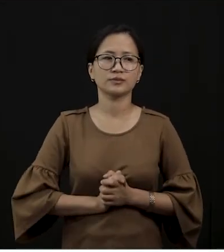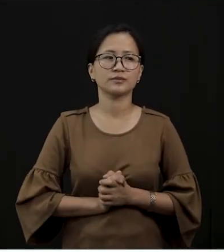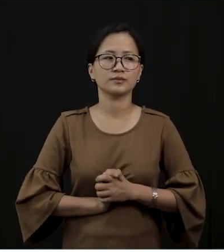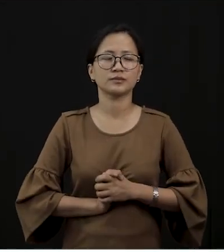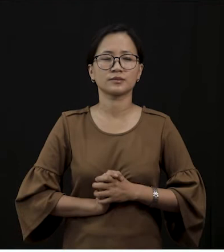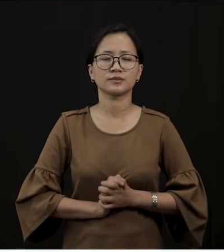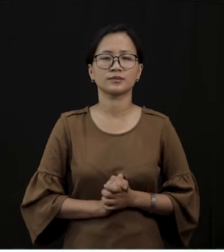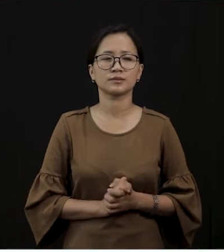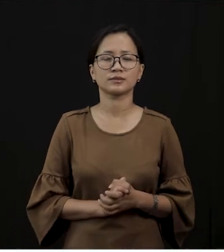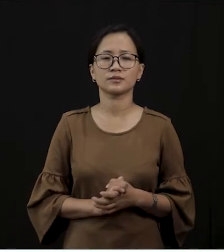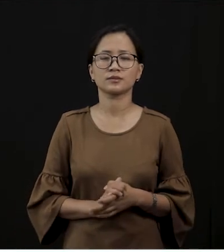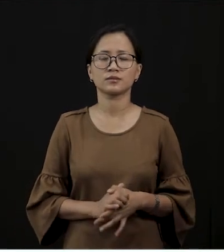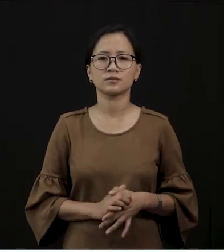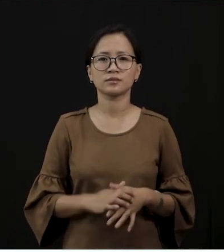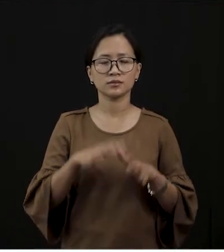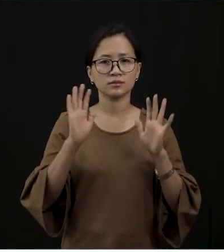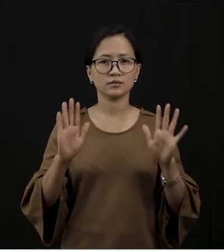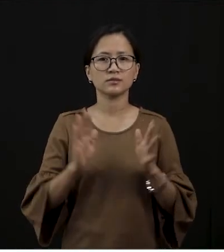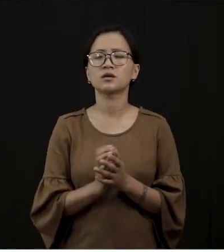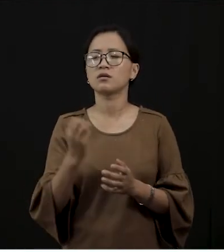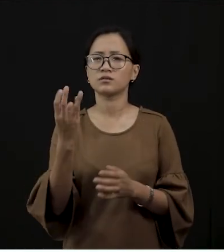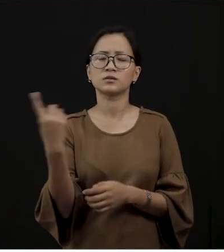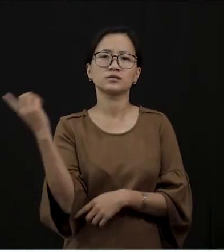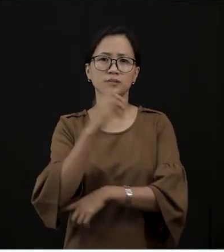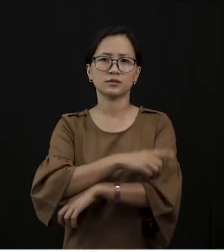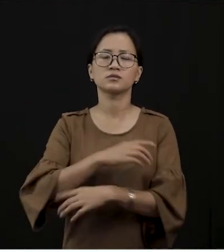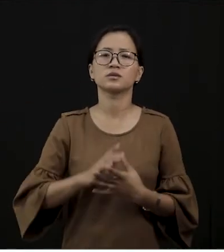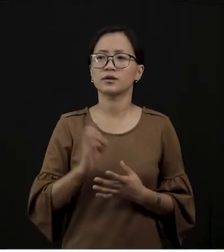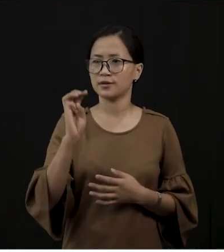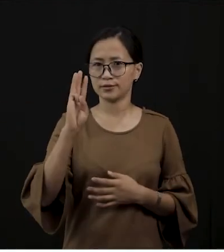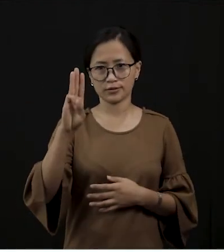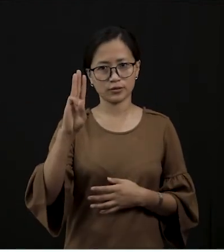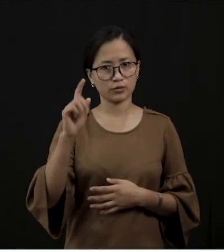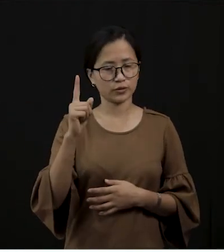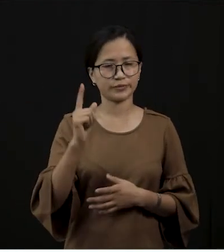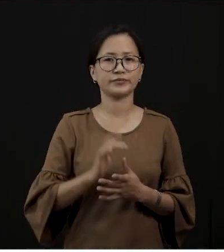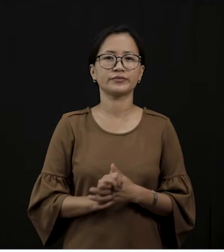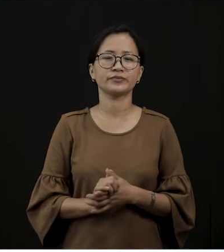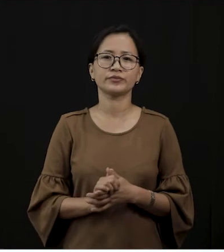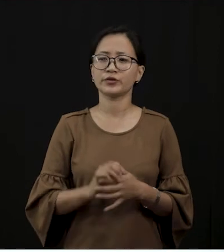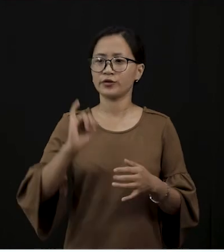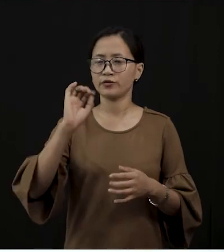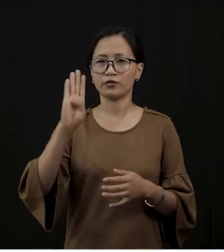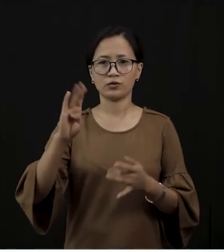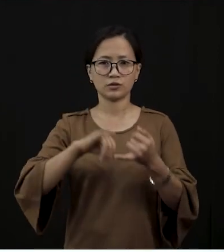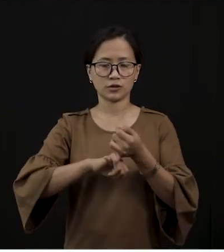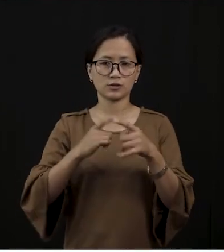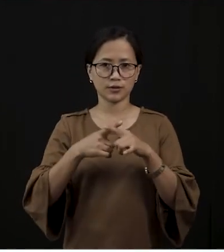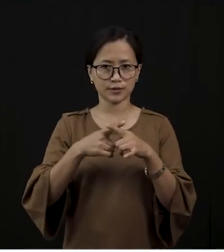Yes, December. December have how many days? 31 days. 4